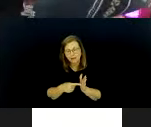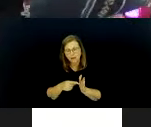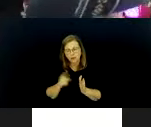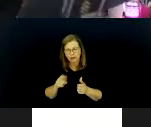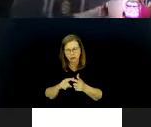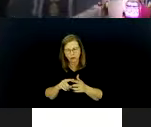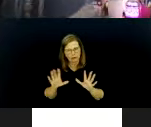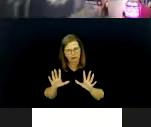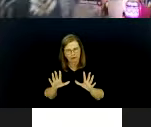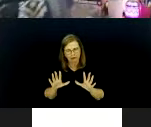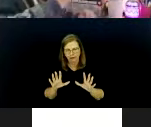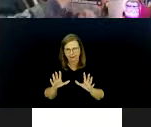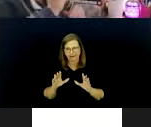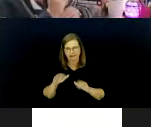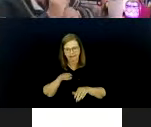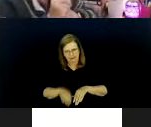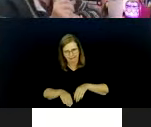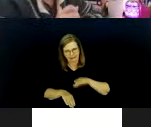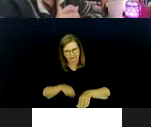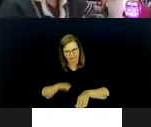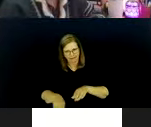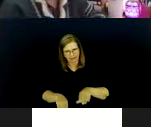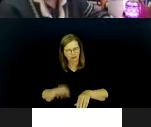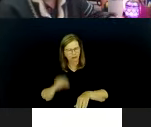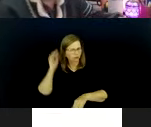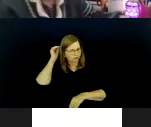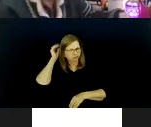down. So keep that in mind.